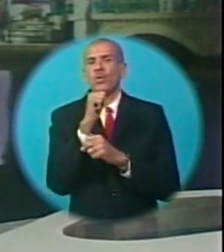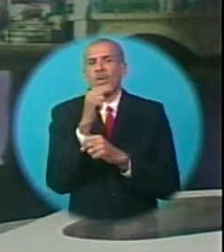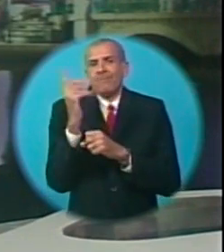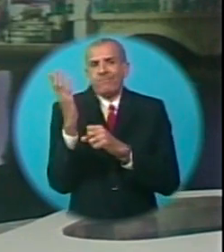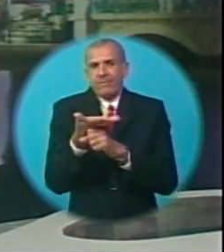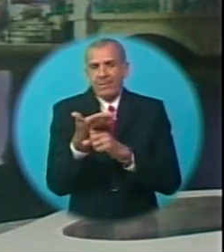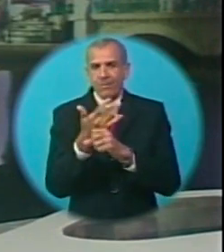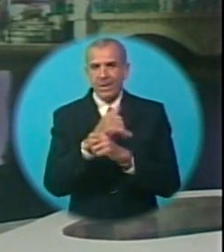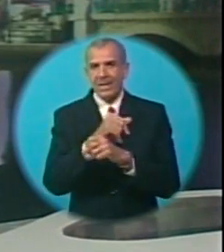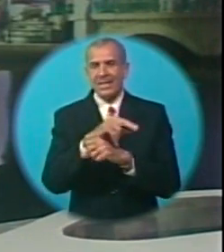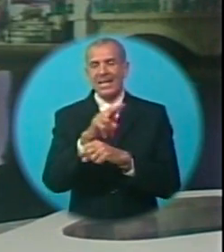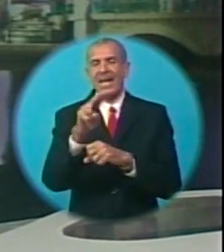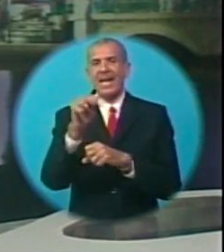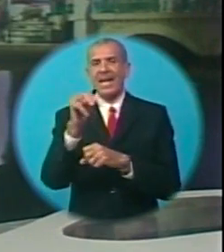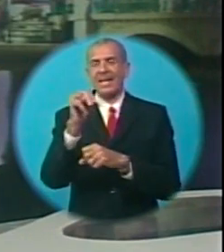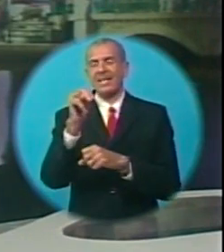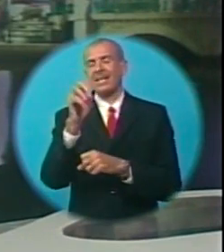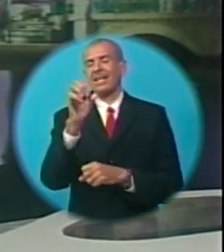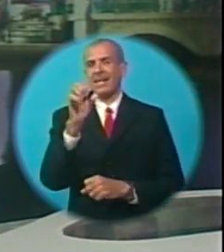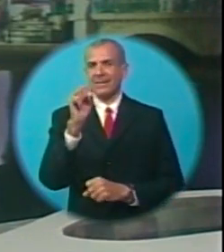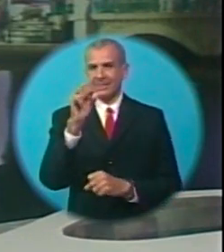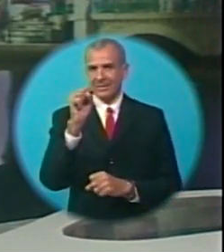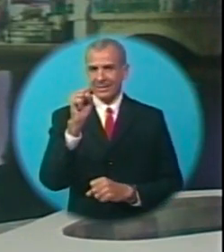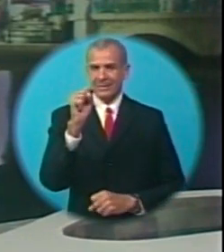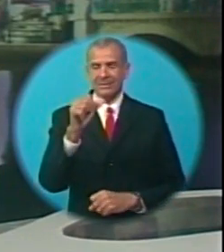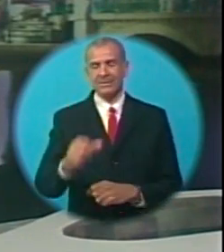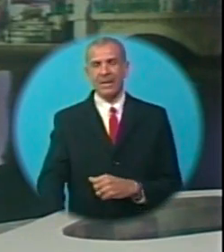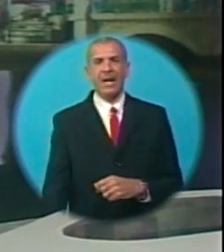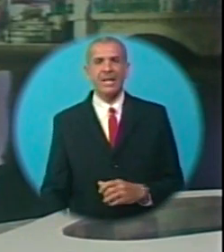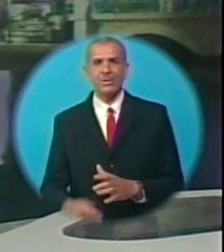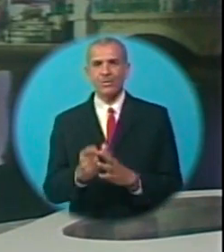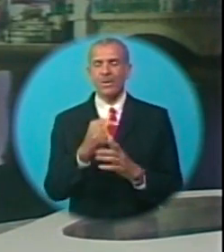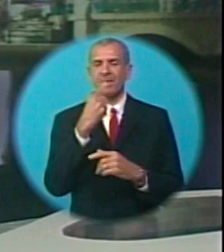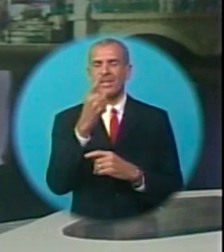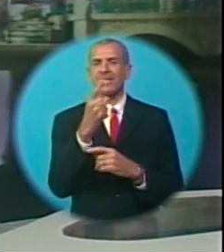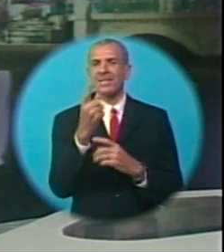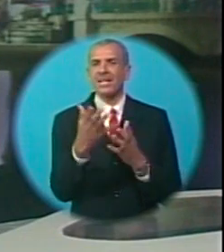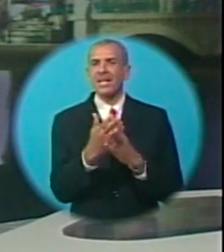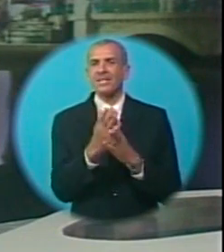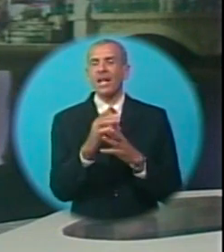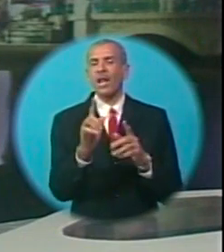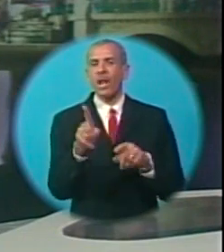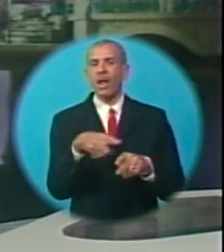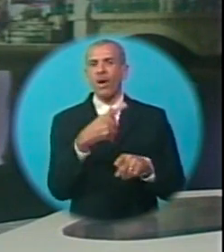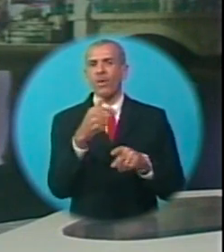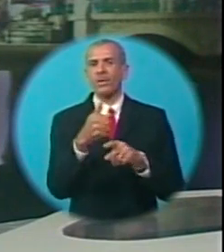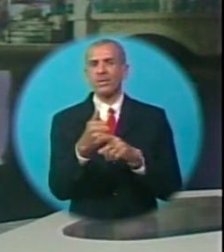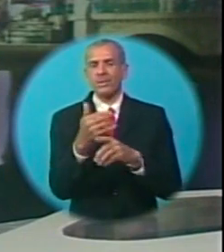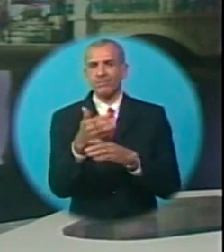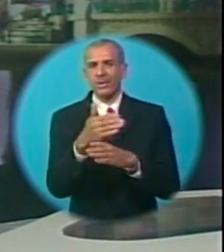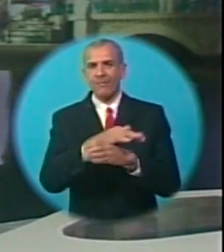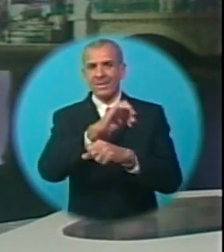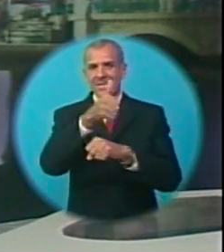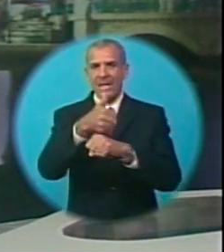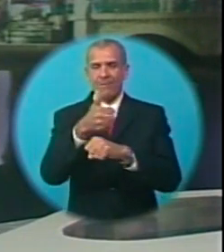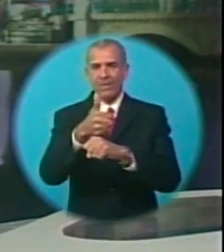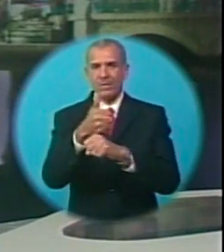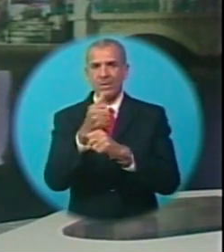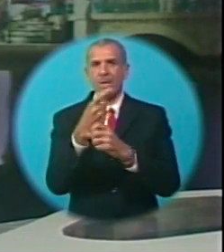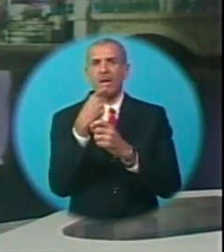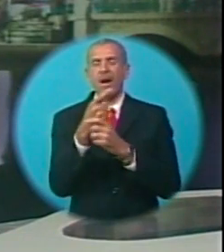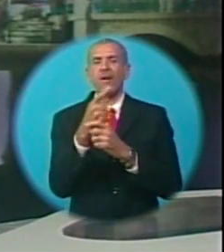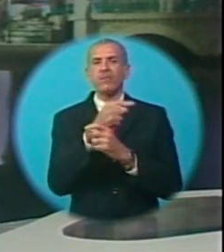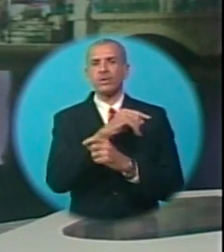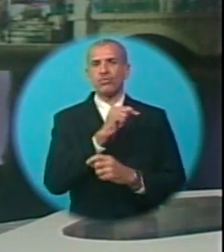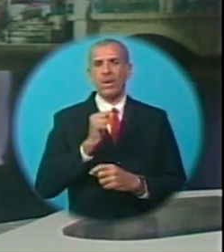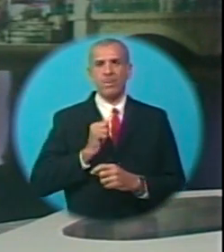state-owned National Conservation Commission. Mr. Stewart says the outcome has gone a long way towards establishing the credibility of the